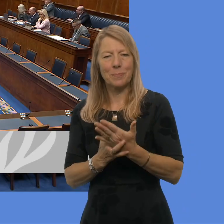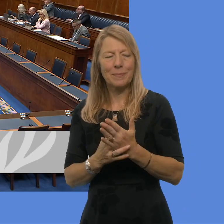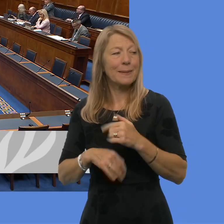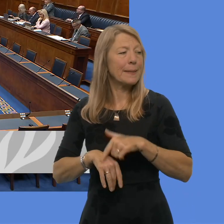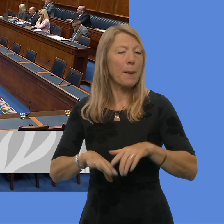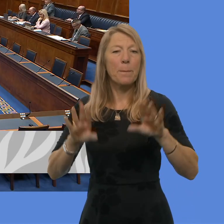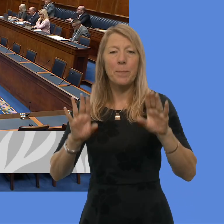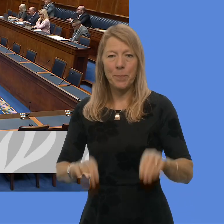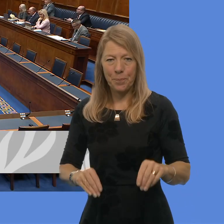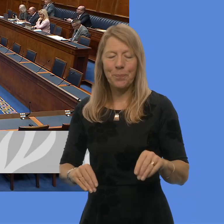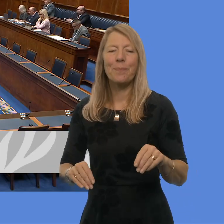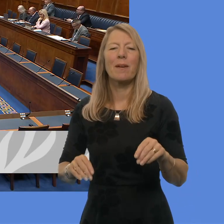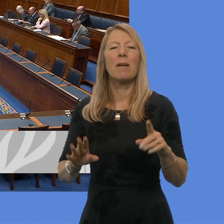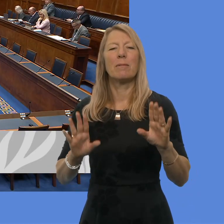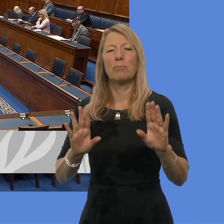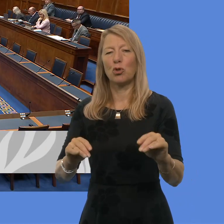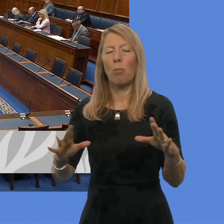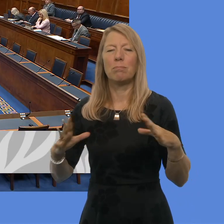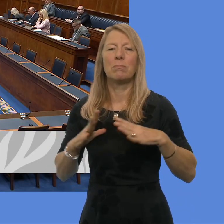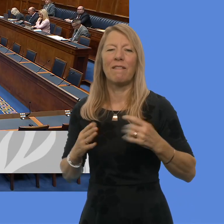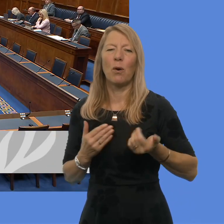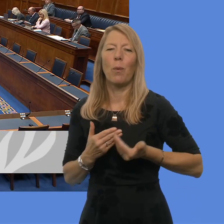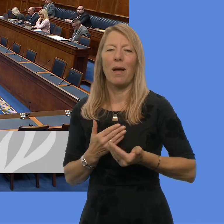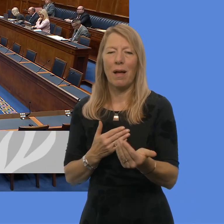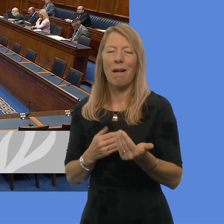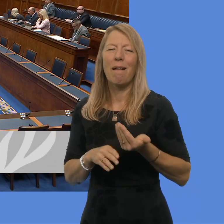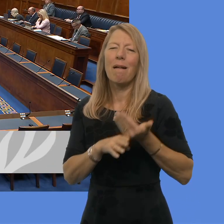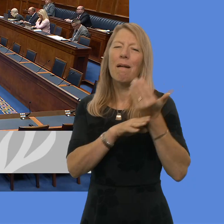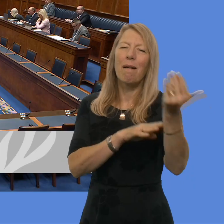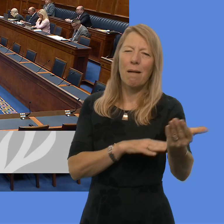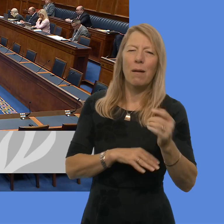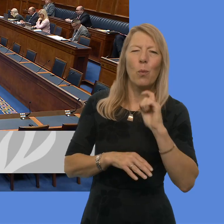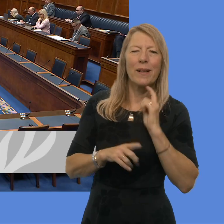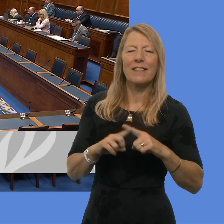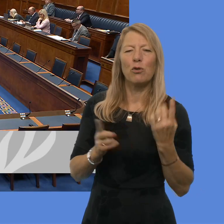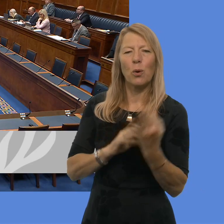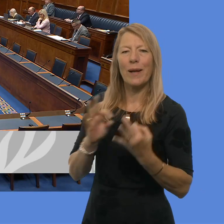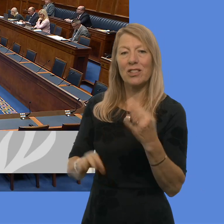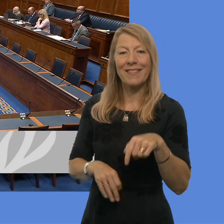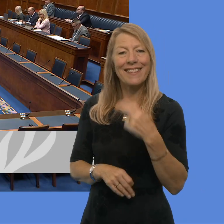Minister, members take your ease just for a moment before we begin questions to the Minister for the Economy.